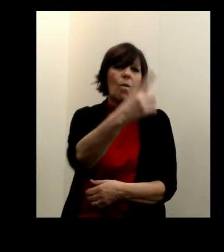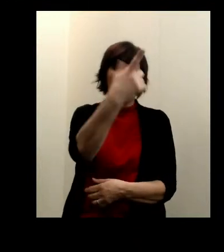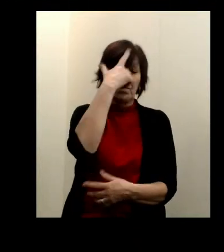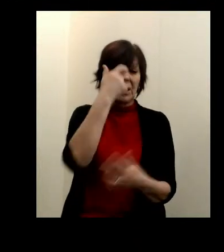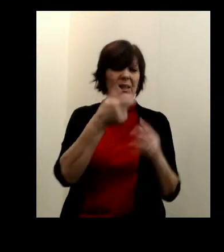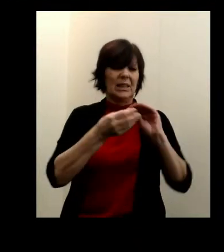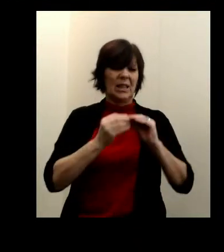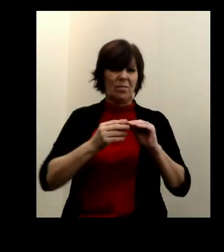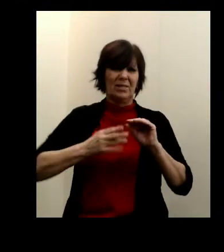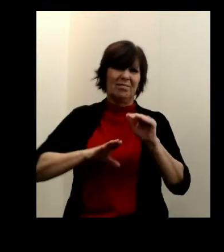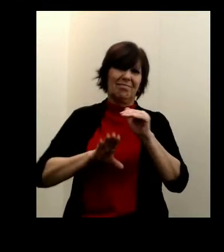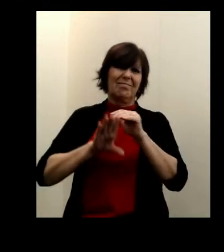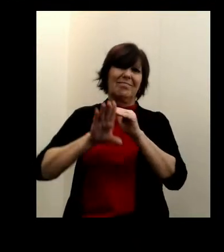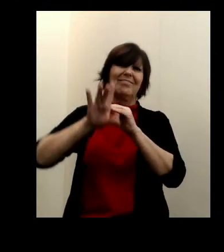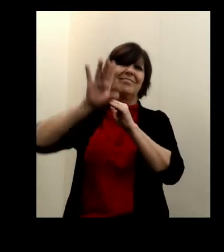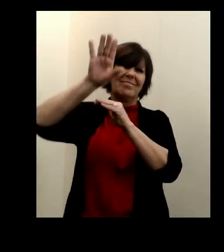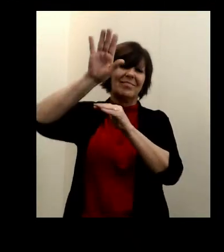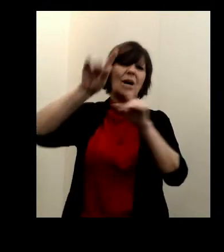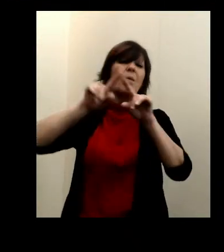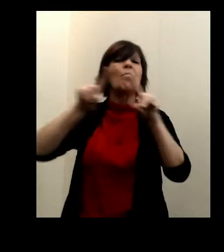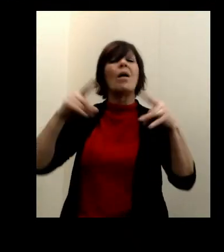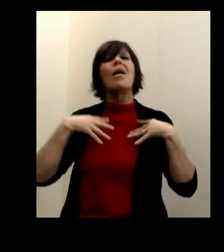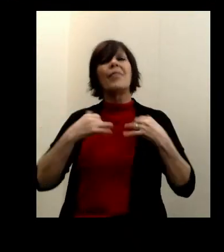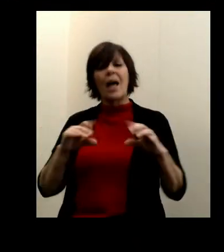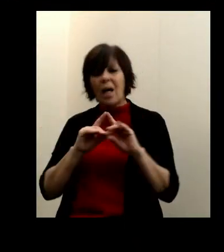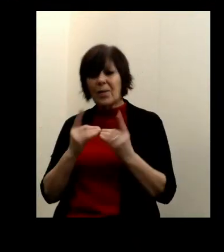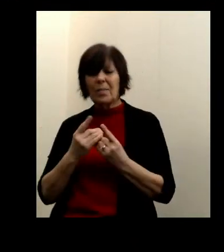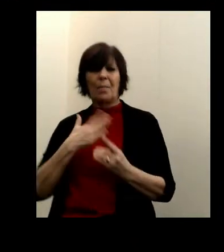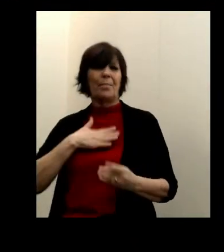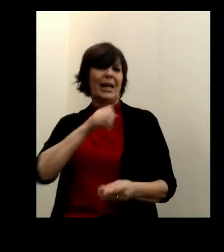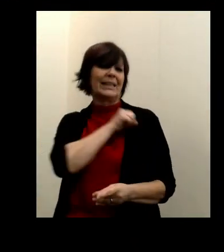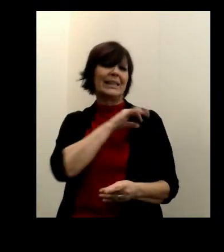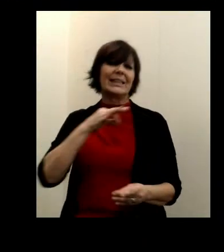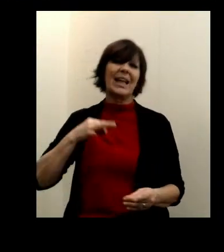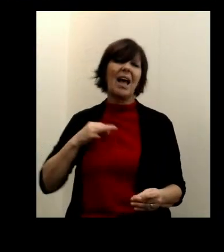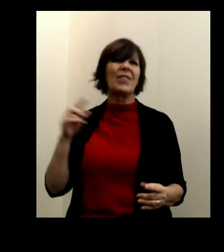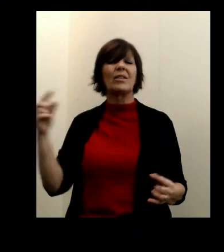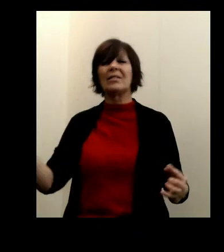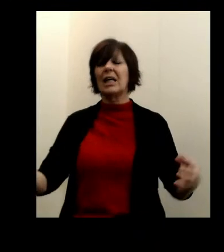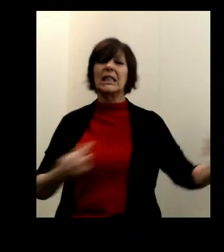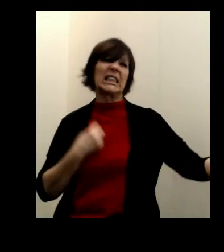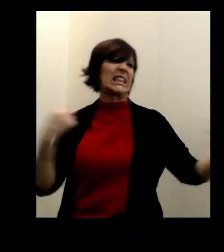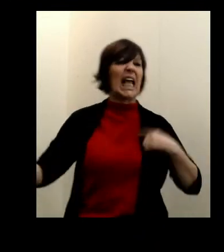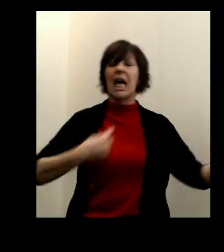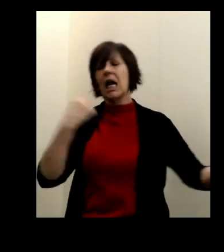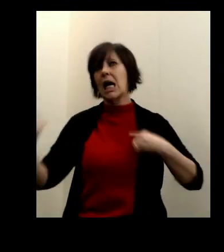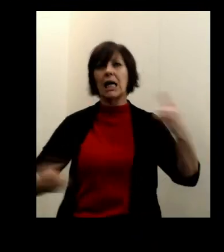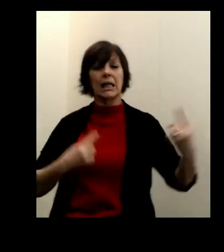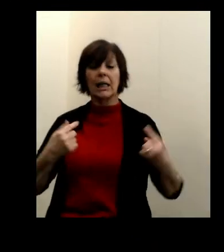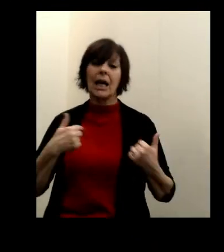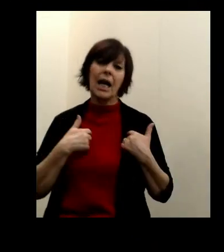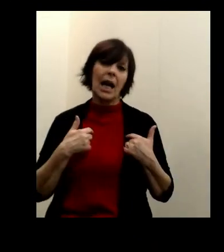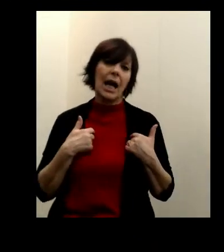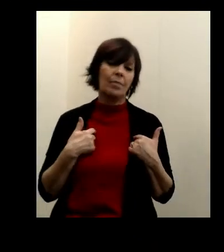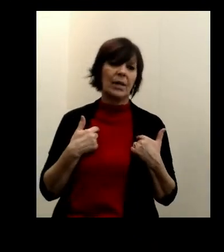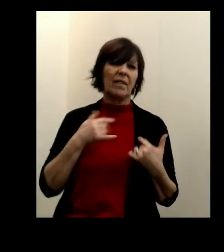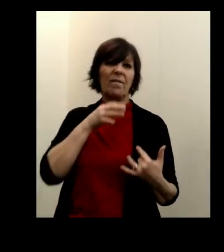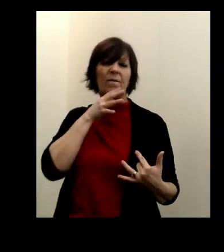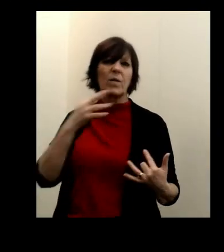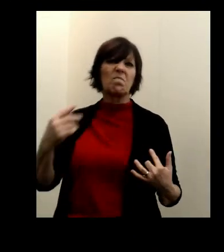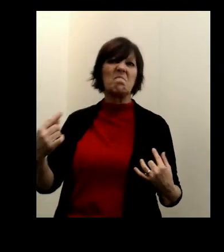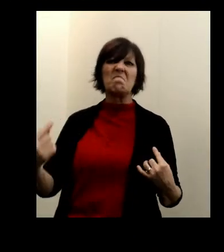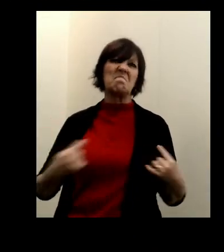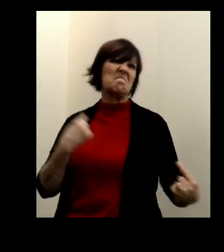of cases, but the health department, my staff has been attacked, and I've been personally verbally